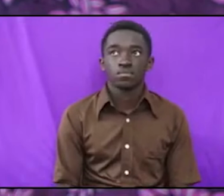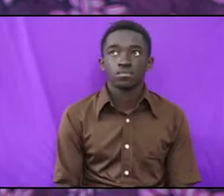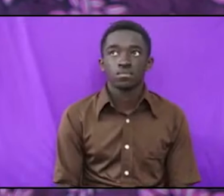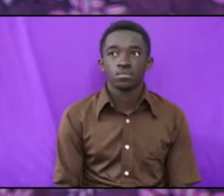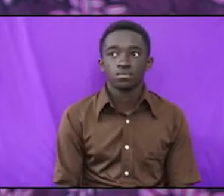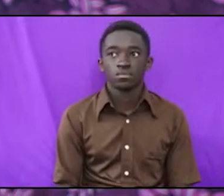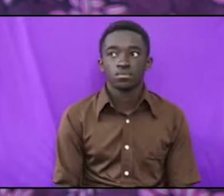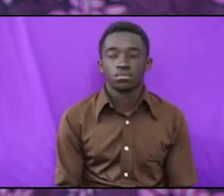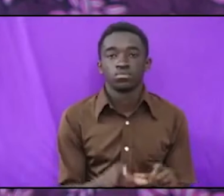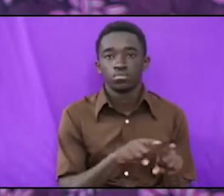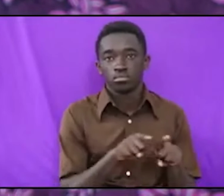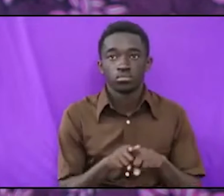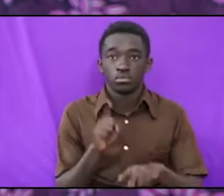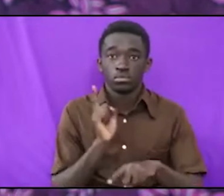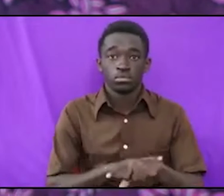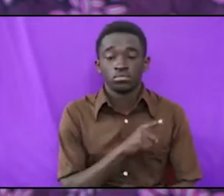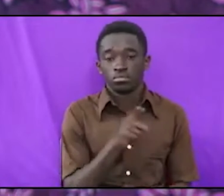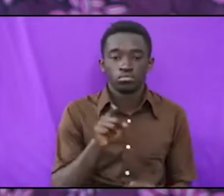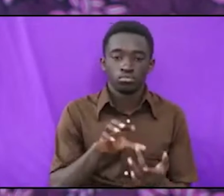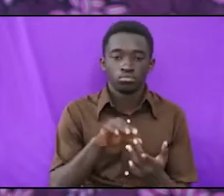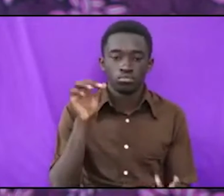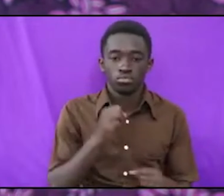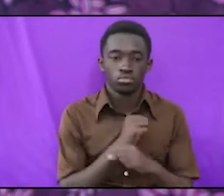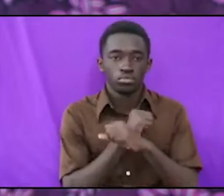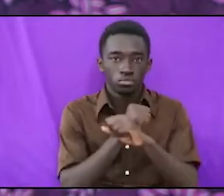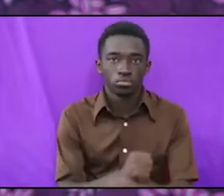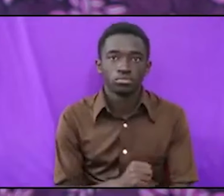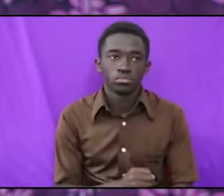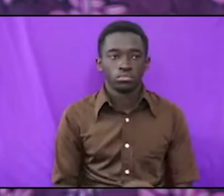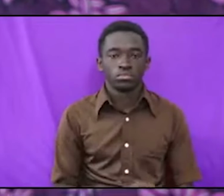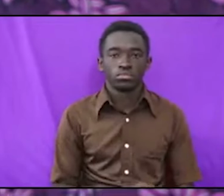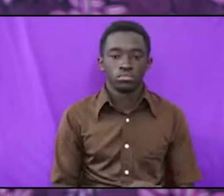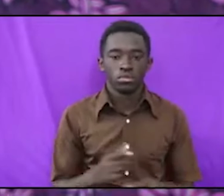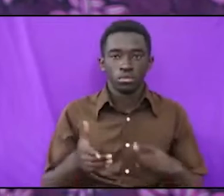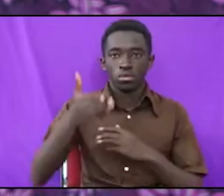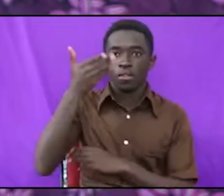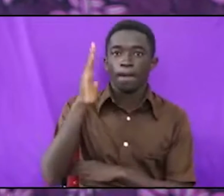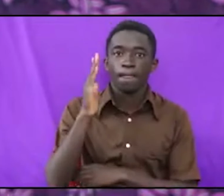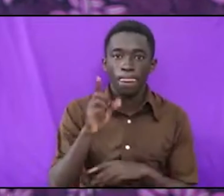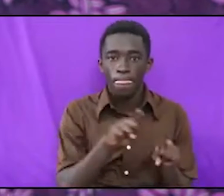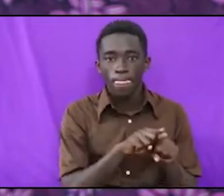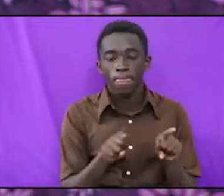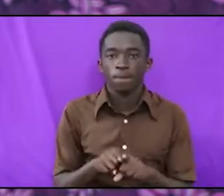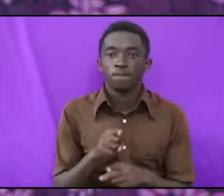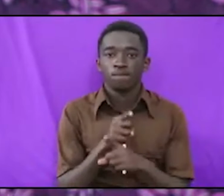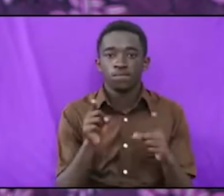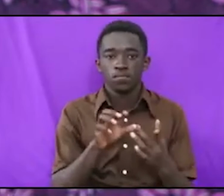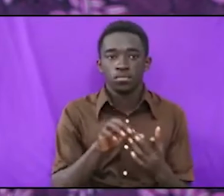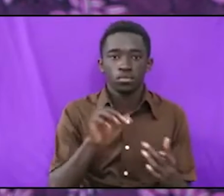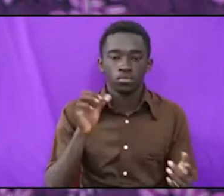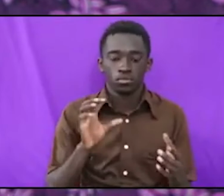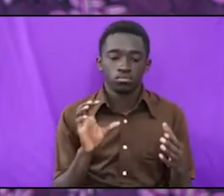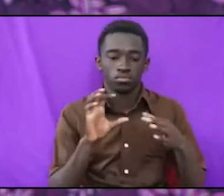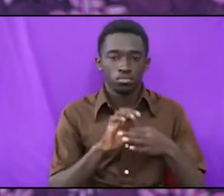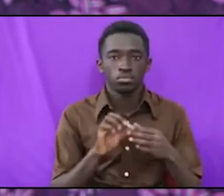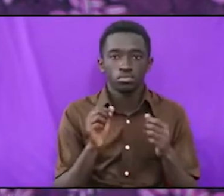As you choose to protect the reputation of God, as you choose to align